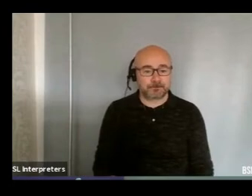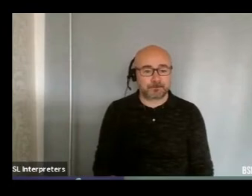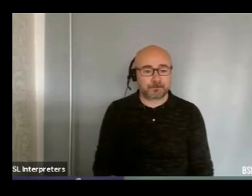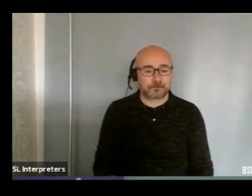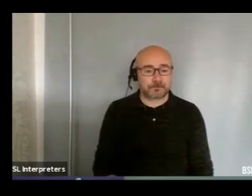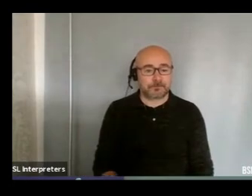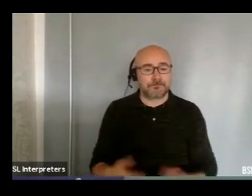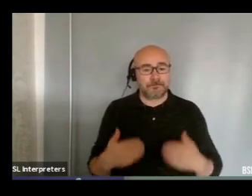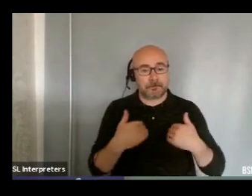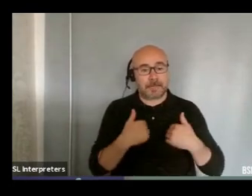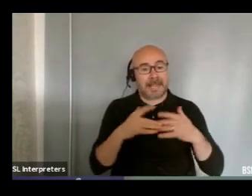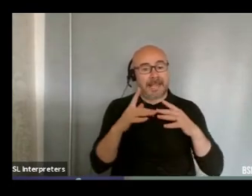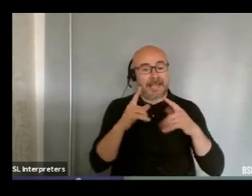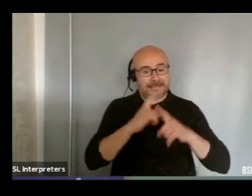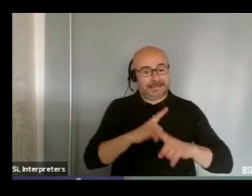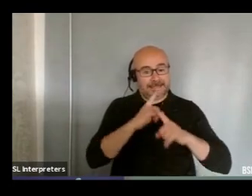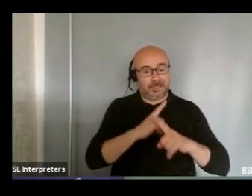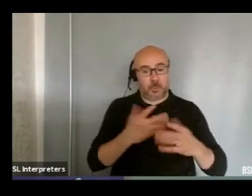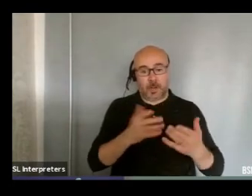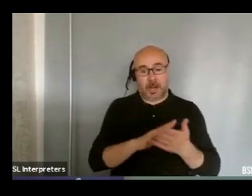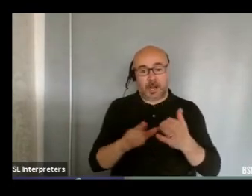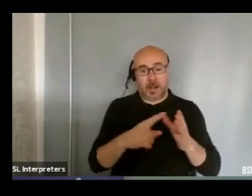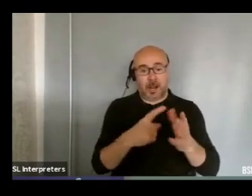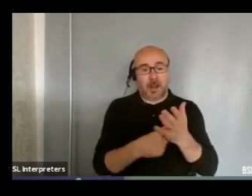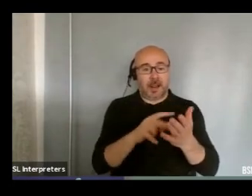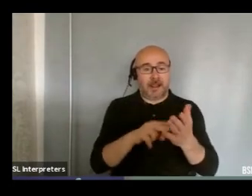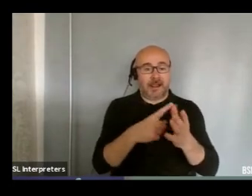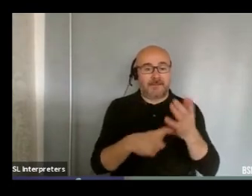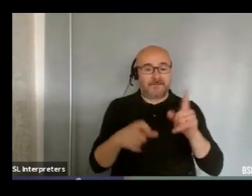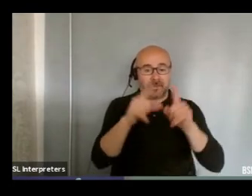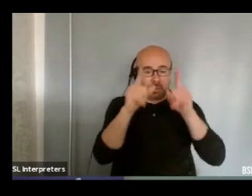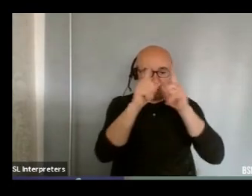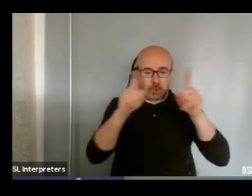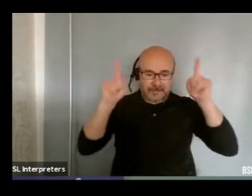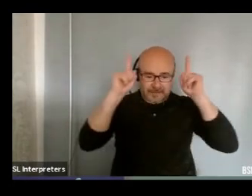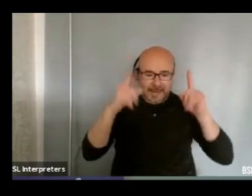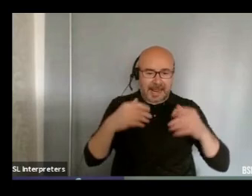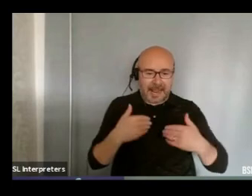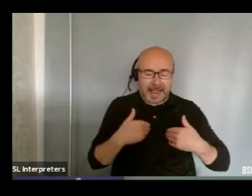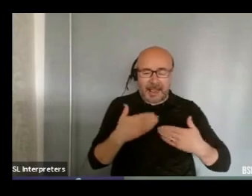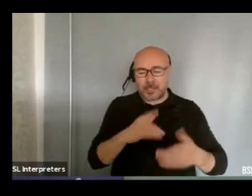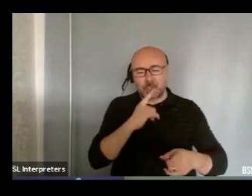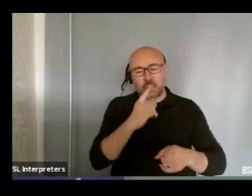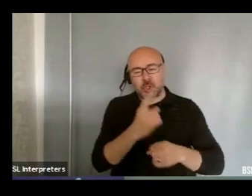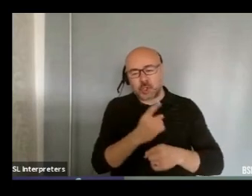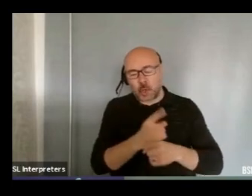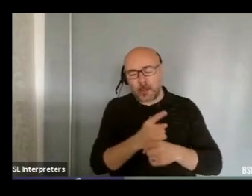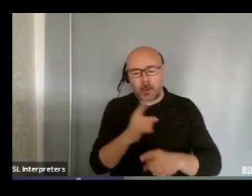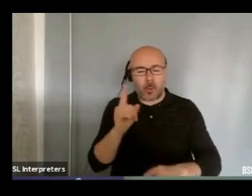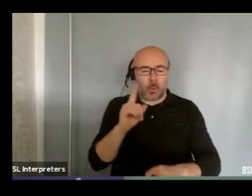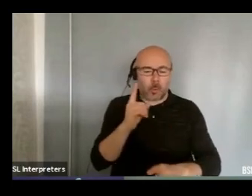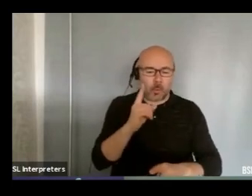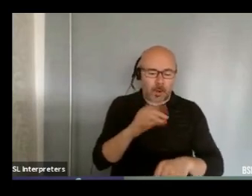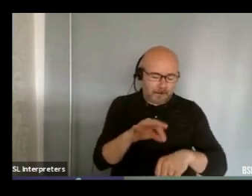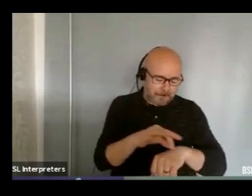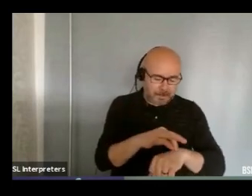as Irene was saying, I teach at Harvard, and in one of my classes, I was teaching about ventilator bundles and central line bundles and urinary